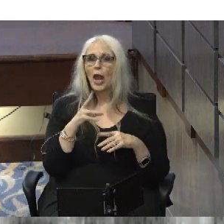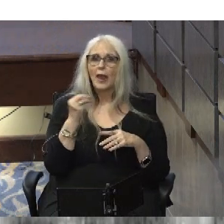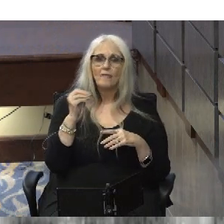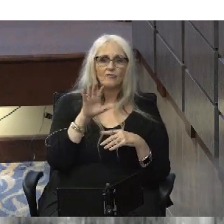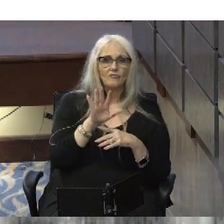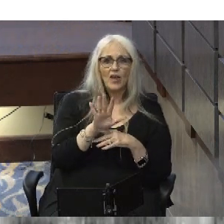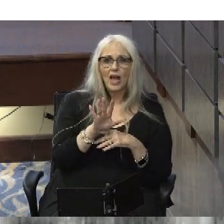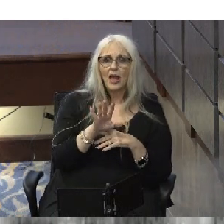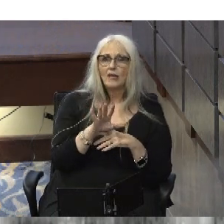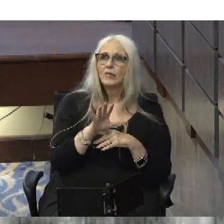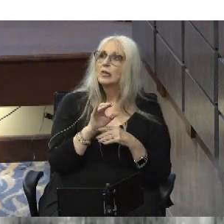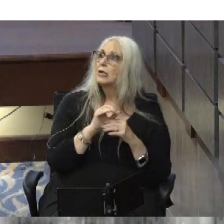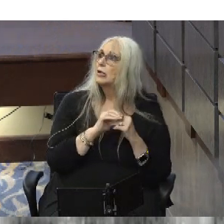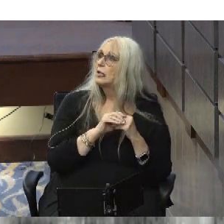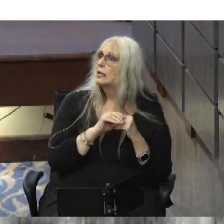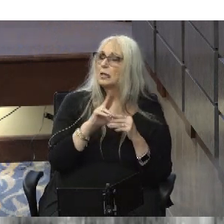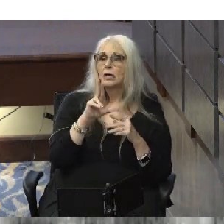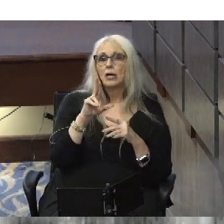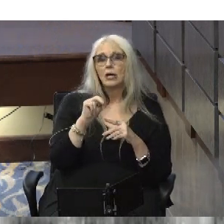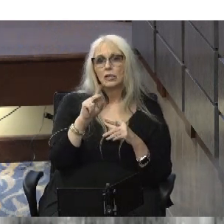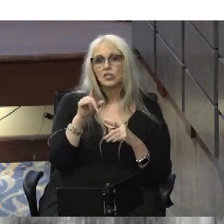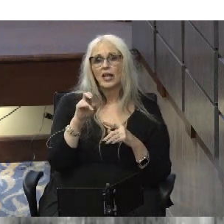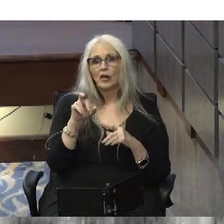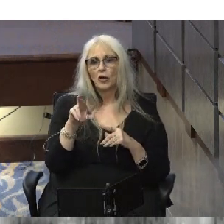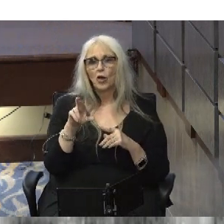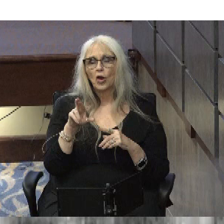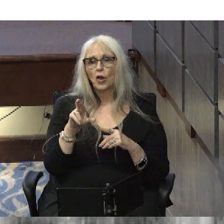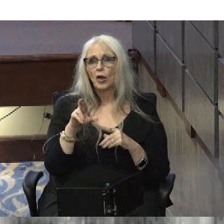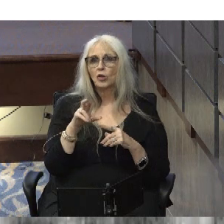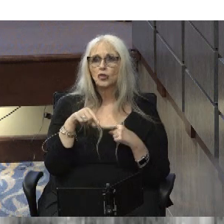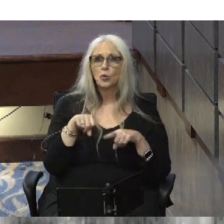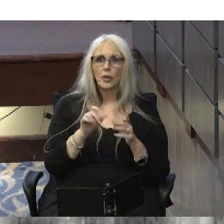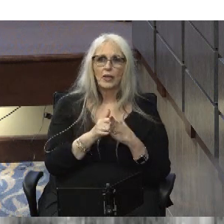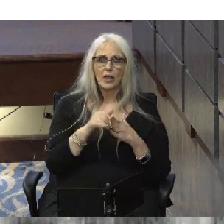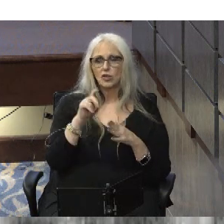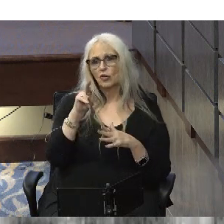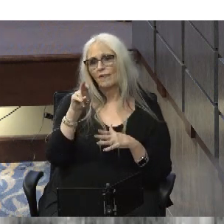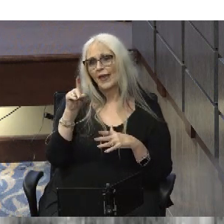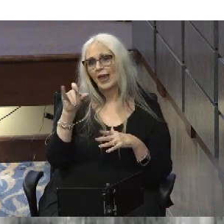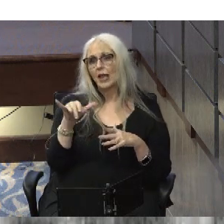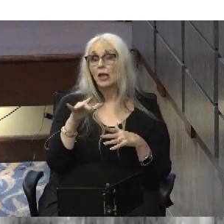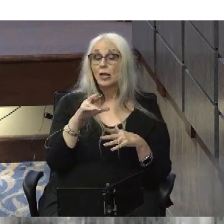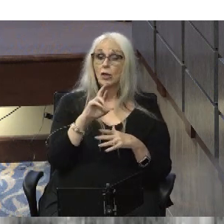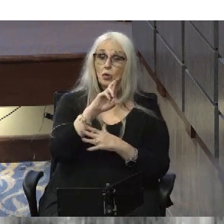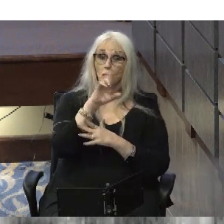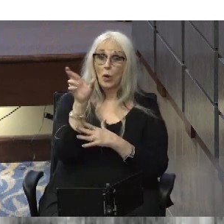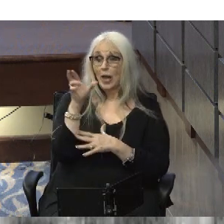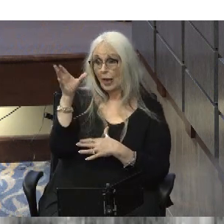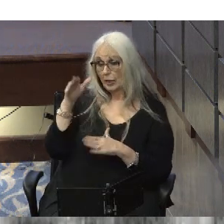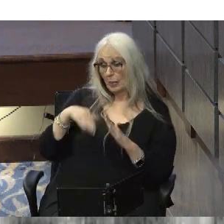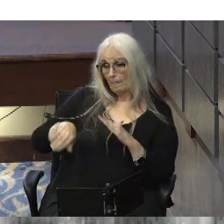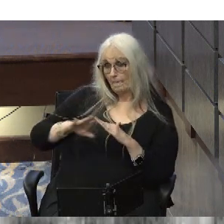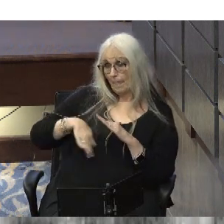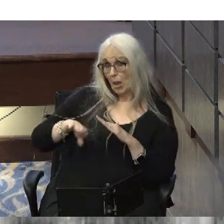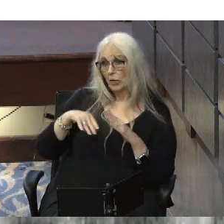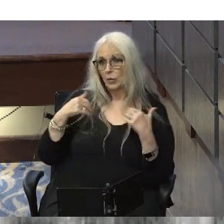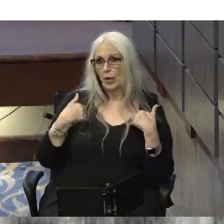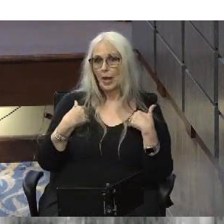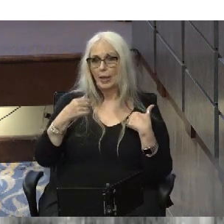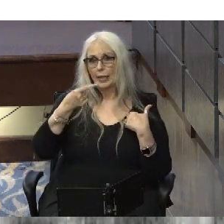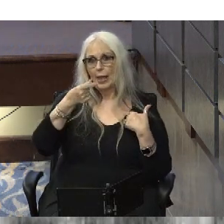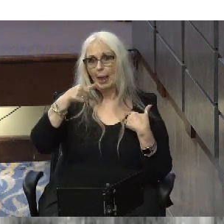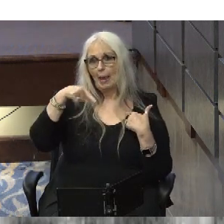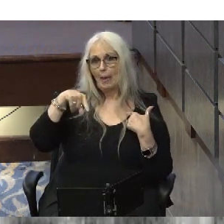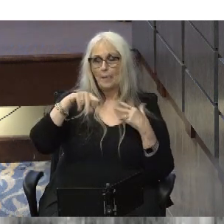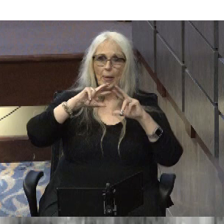were enumerated that were unsheltered on the point in time survey. Then to the right, all the way at the bottom, we have the gap analysis. This